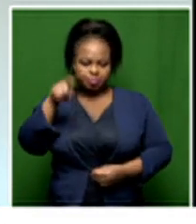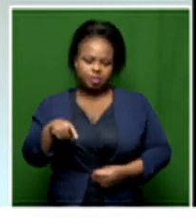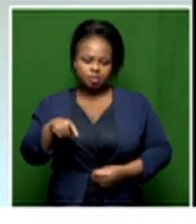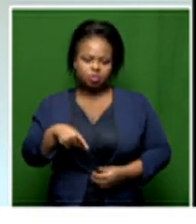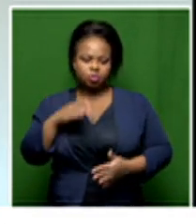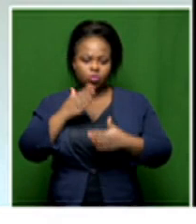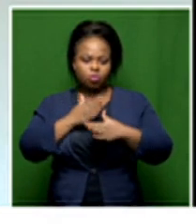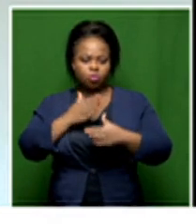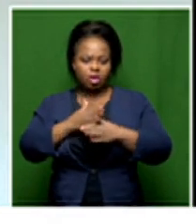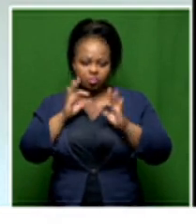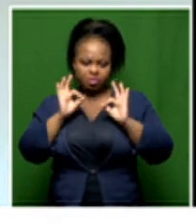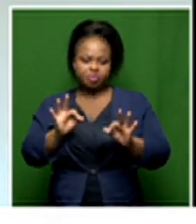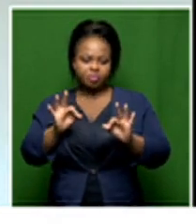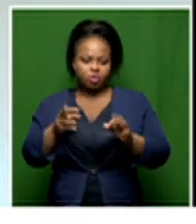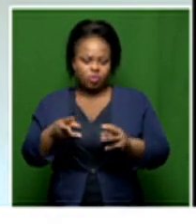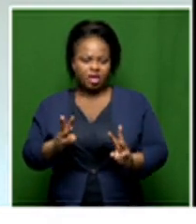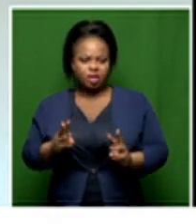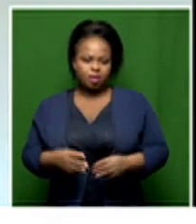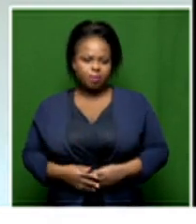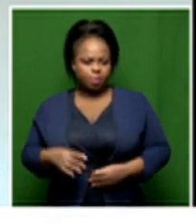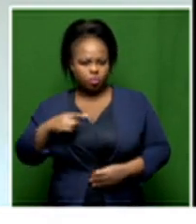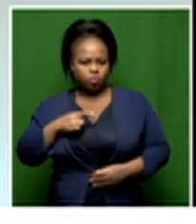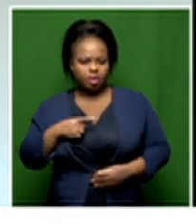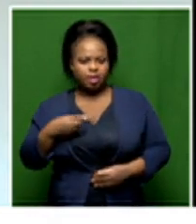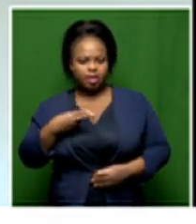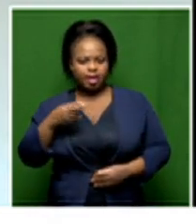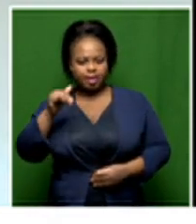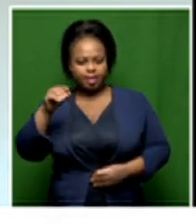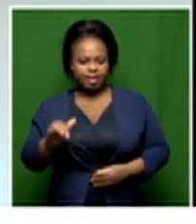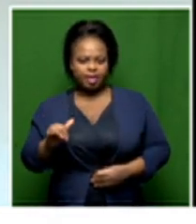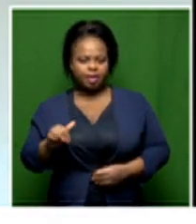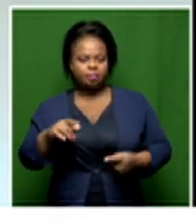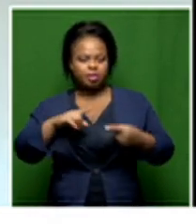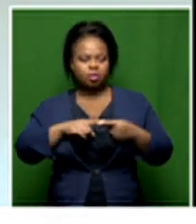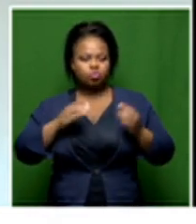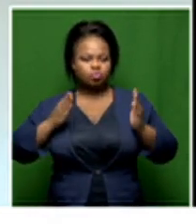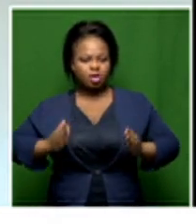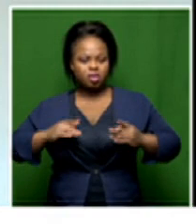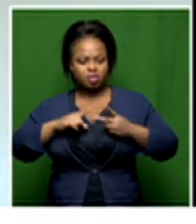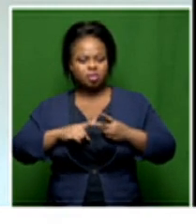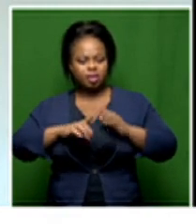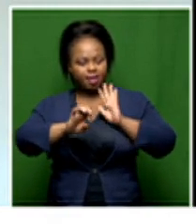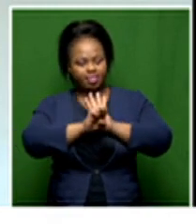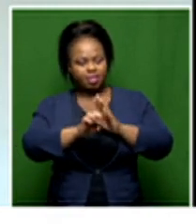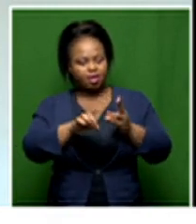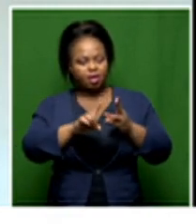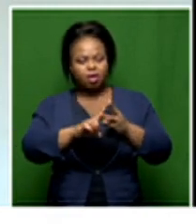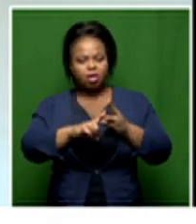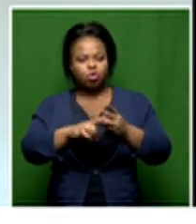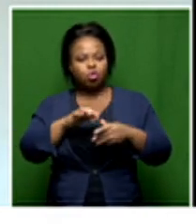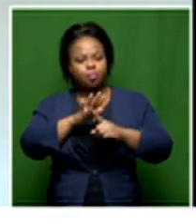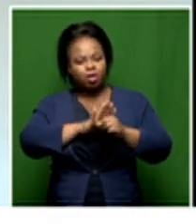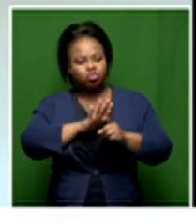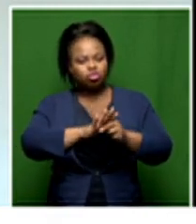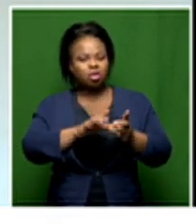as HECI, which stands for humanity, ethics, compassion, creativity, and innovation